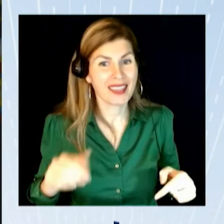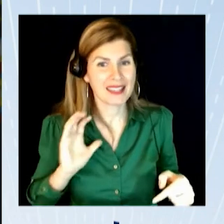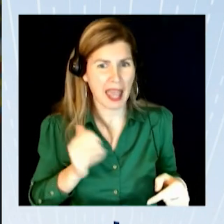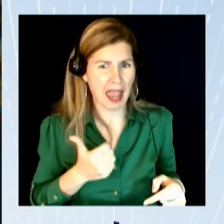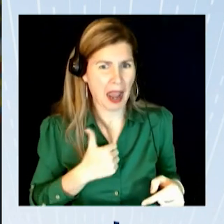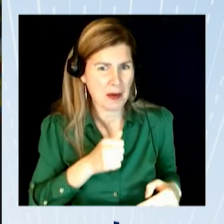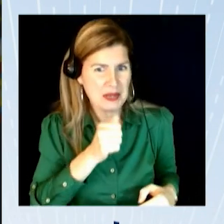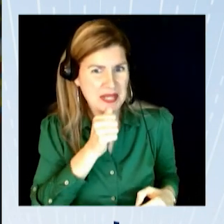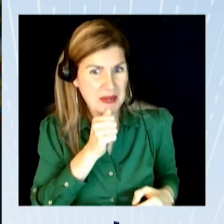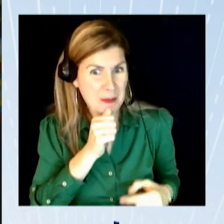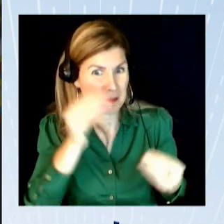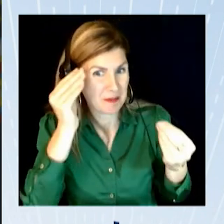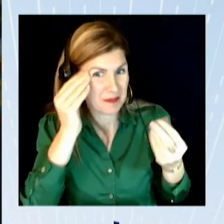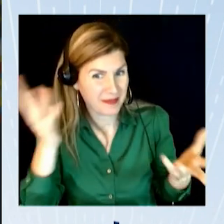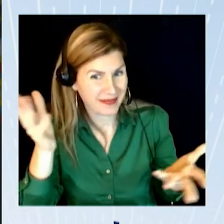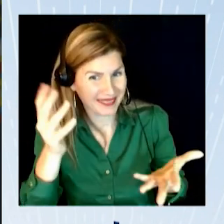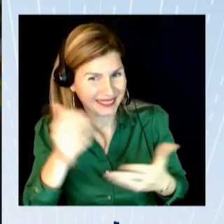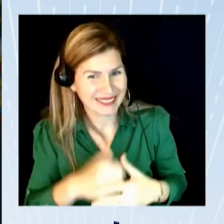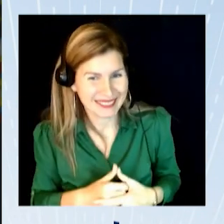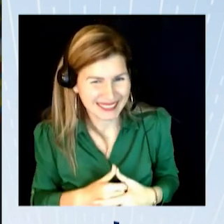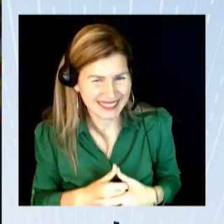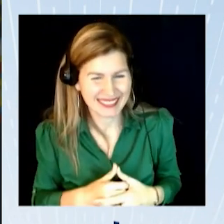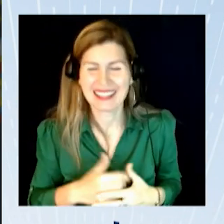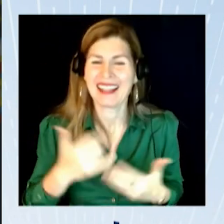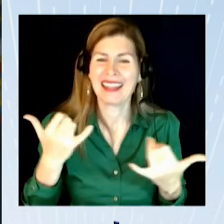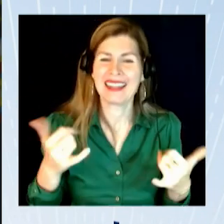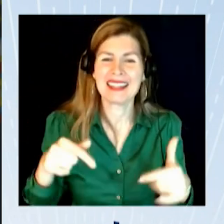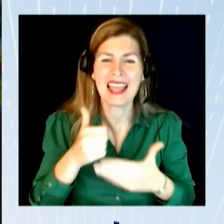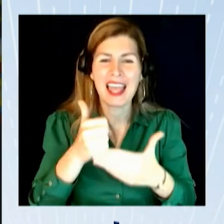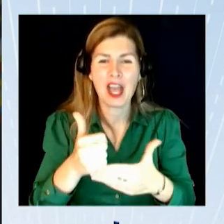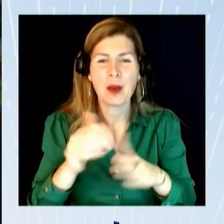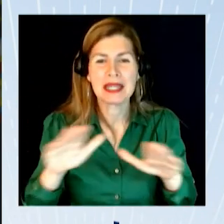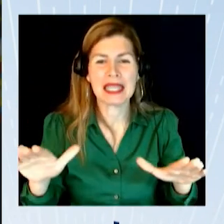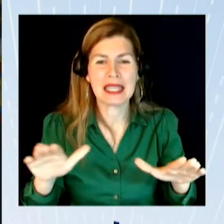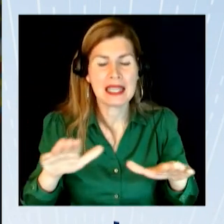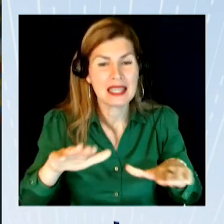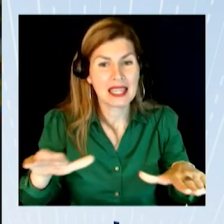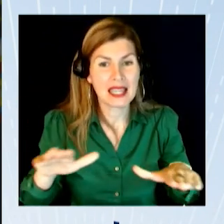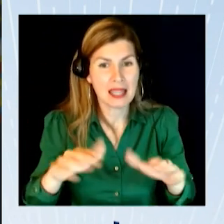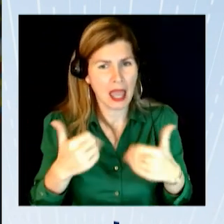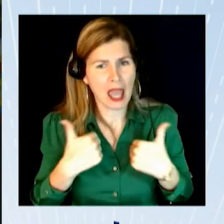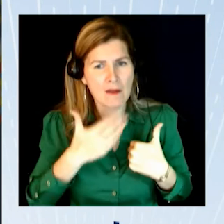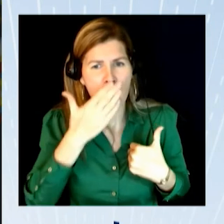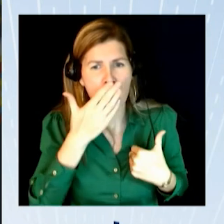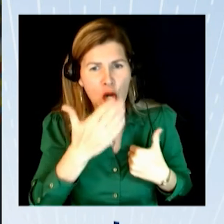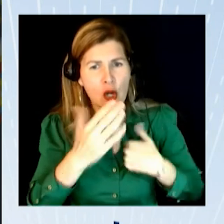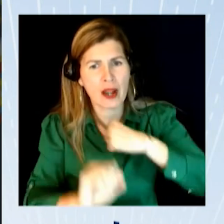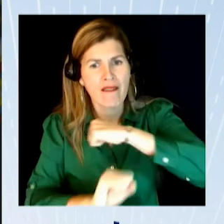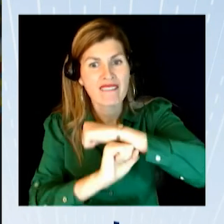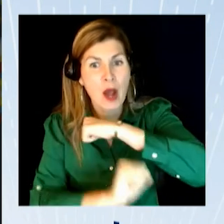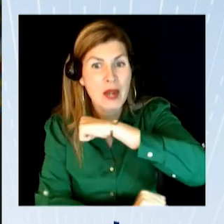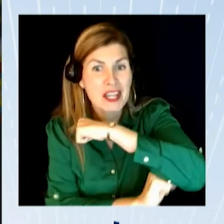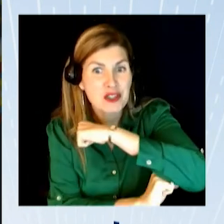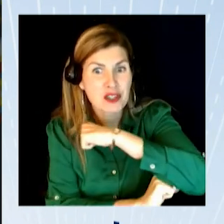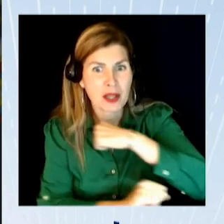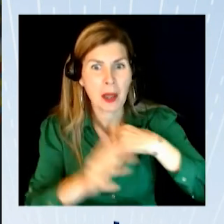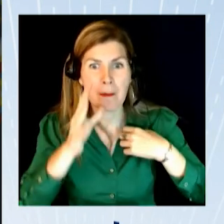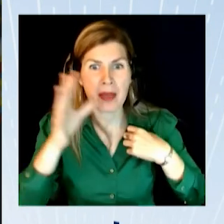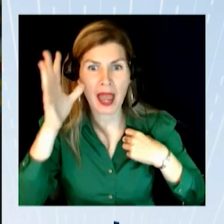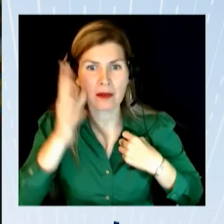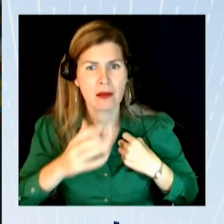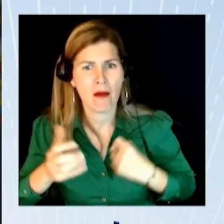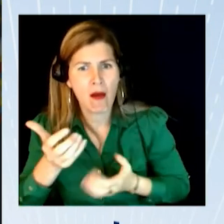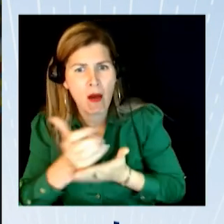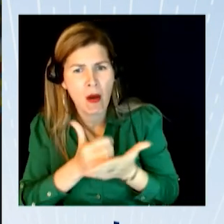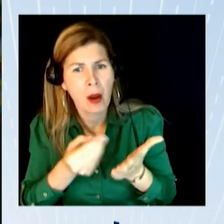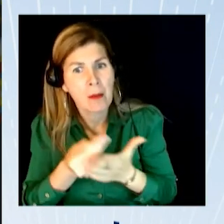potential. And again, this also gives kids a strong foundation in life. When the parents can bring home a bigger paycheck, they see their moms out there